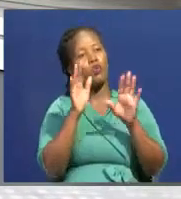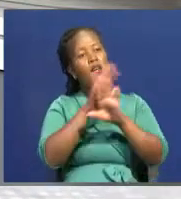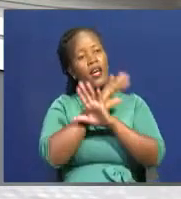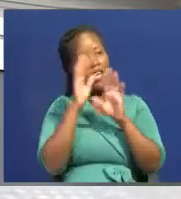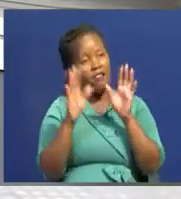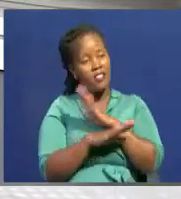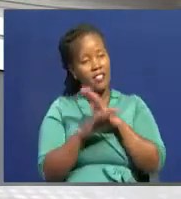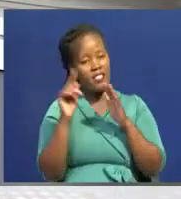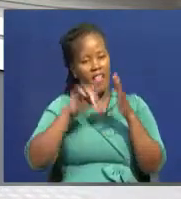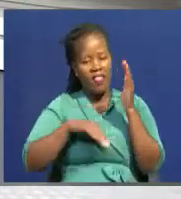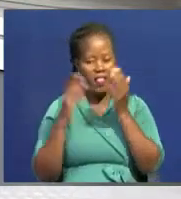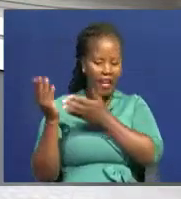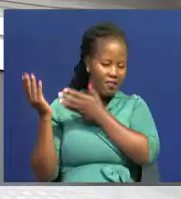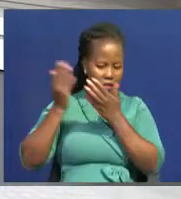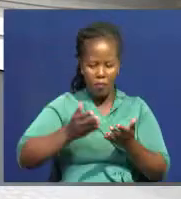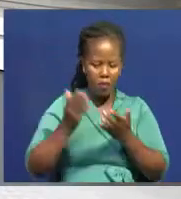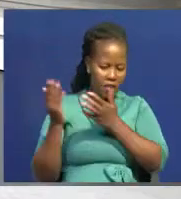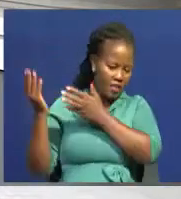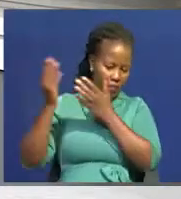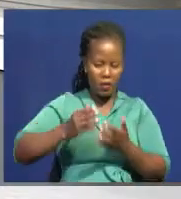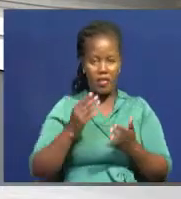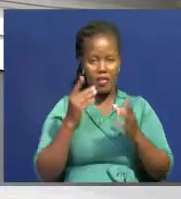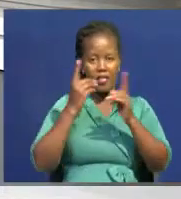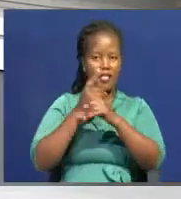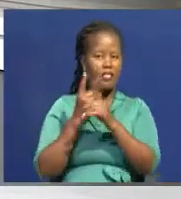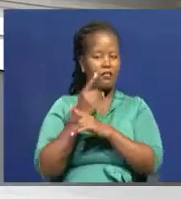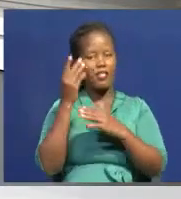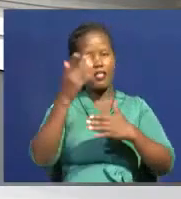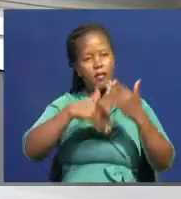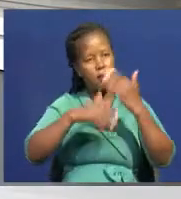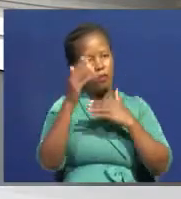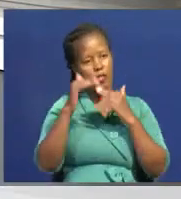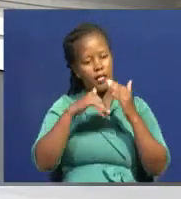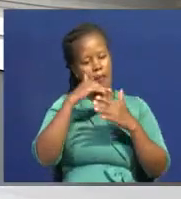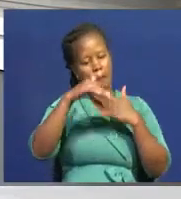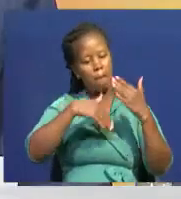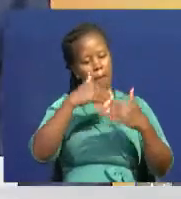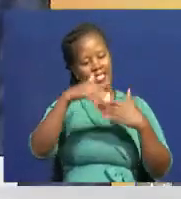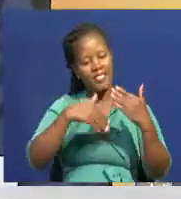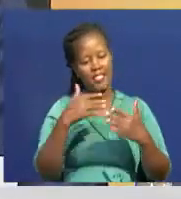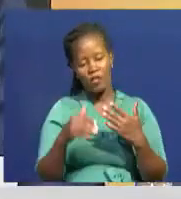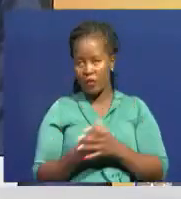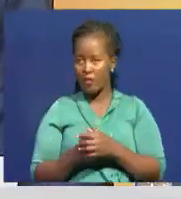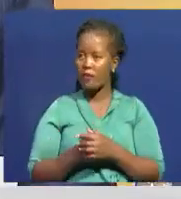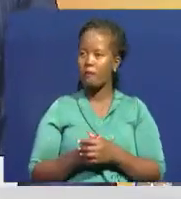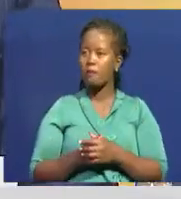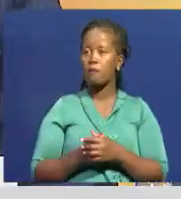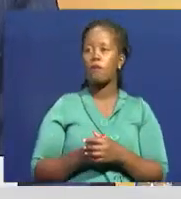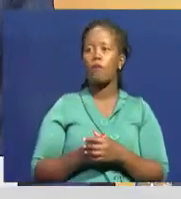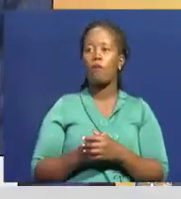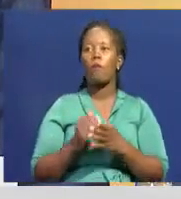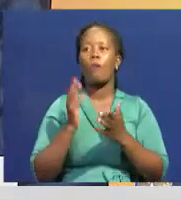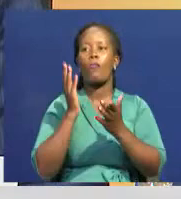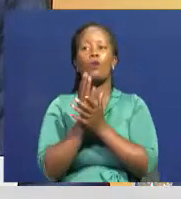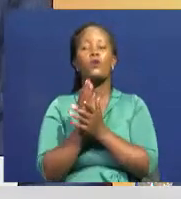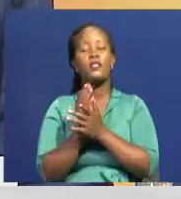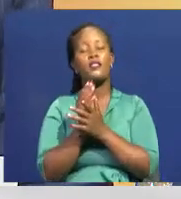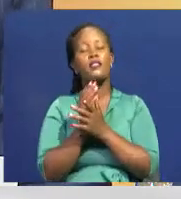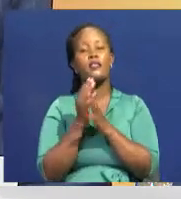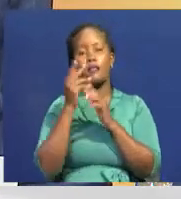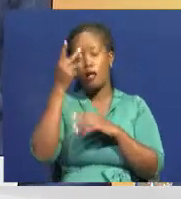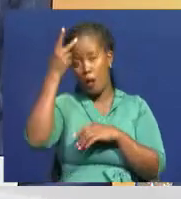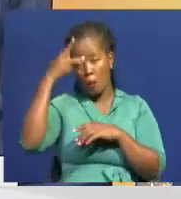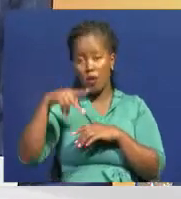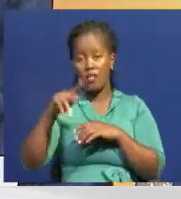opposed to importing a lot of the things, the fittings, the finishing? That is very true, Ben. It all calls about the policy matters.